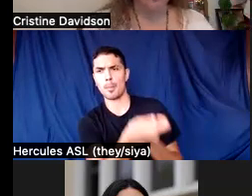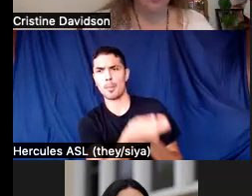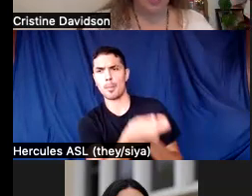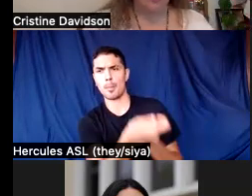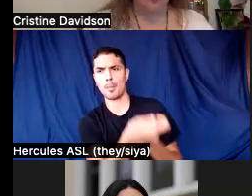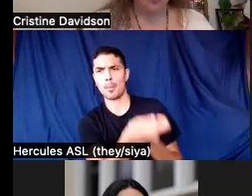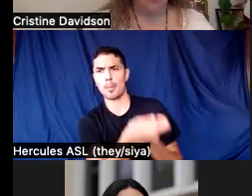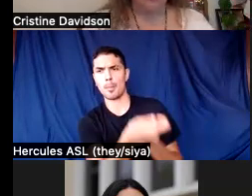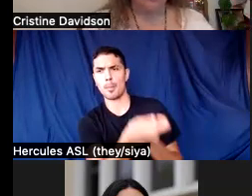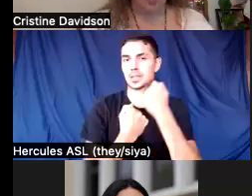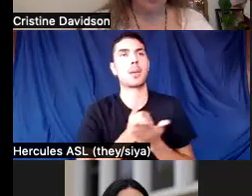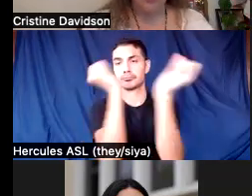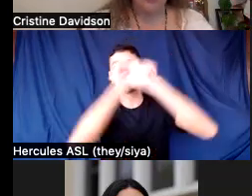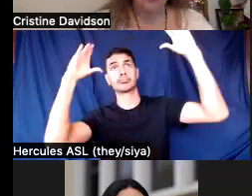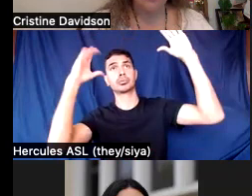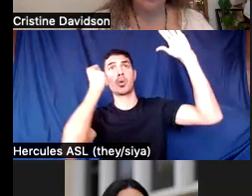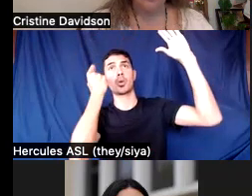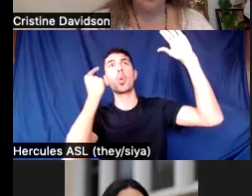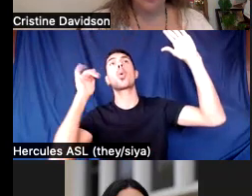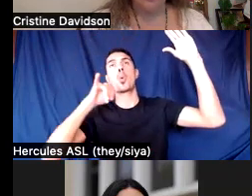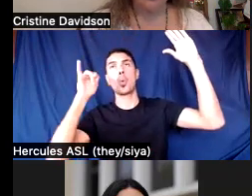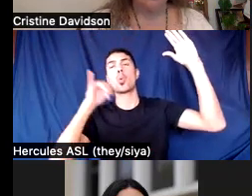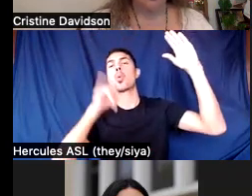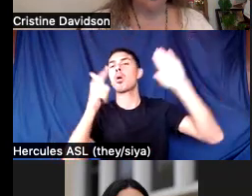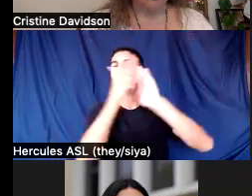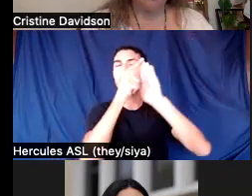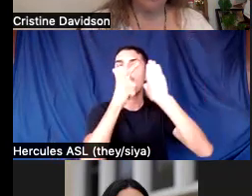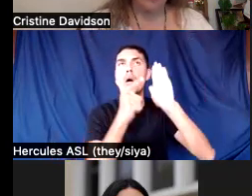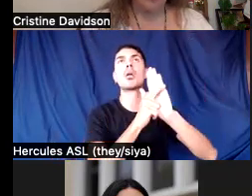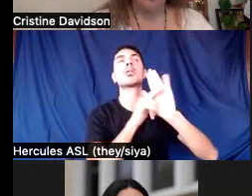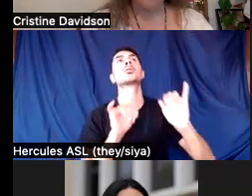of understand what the law is. It